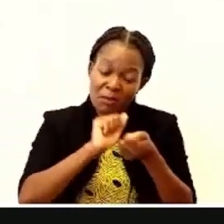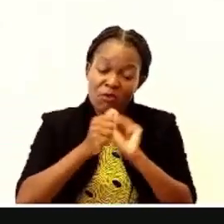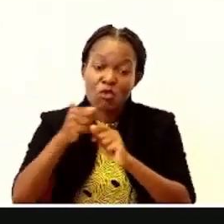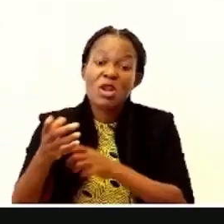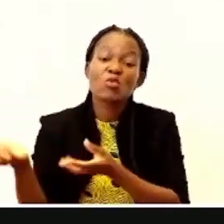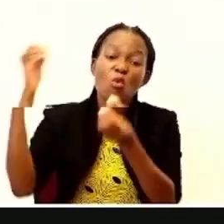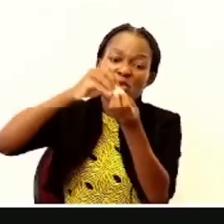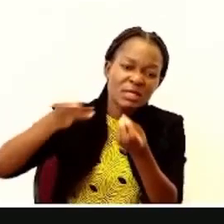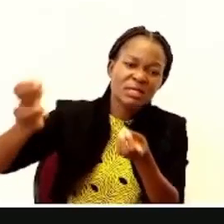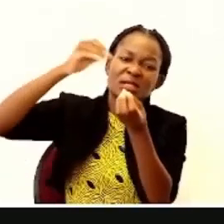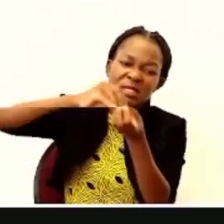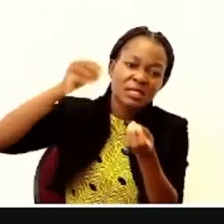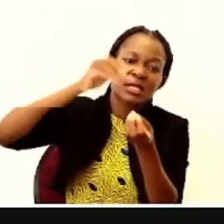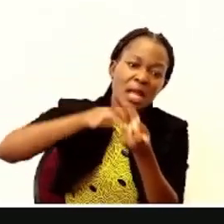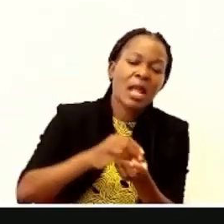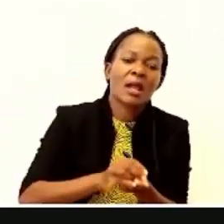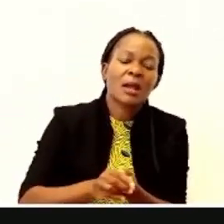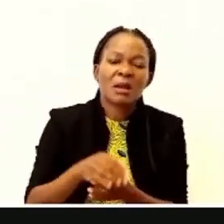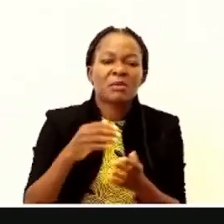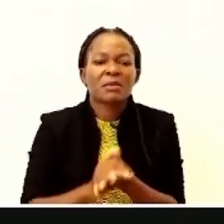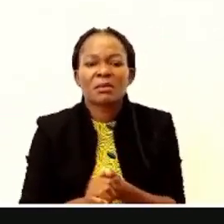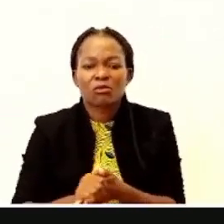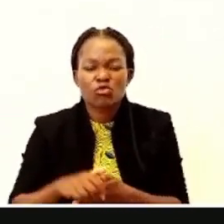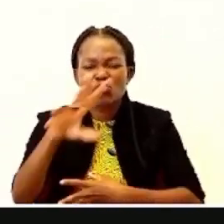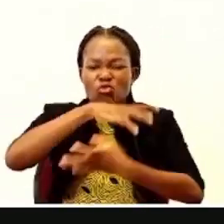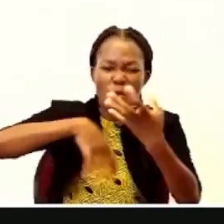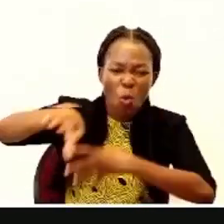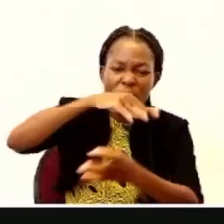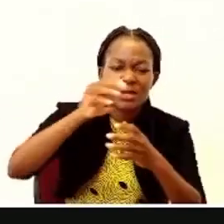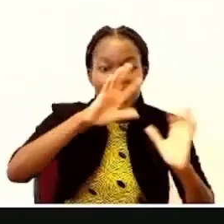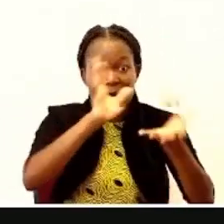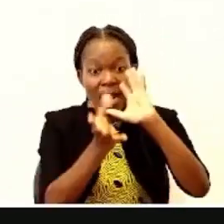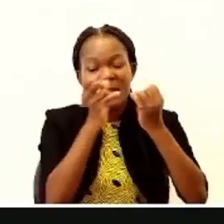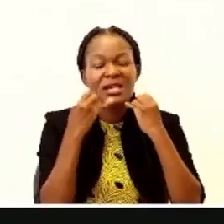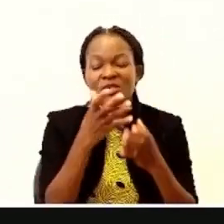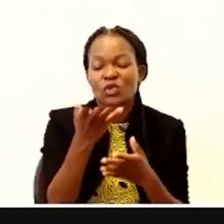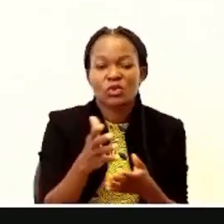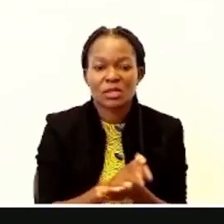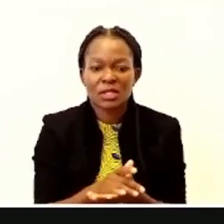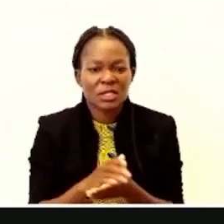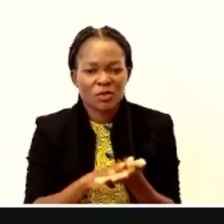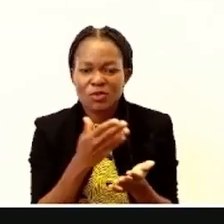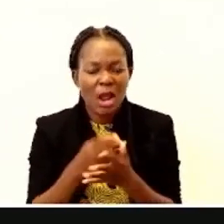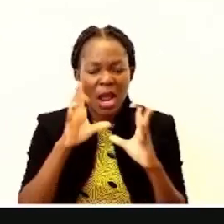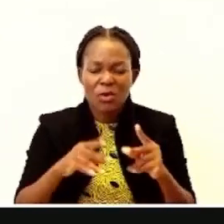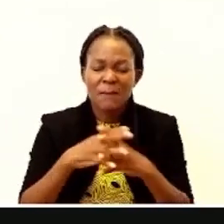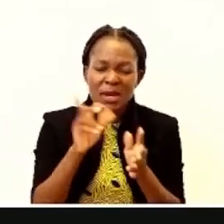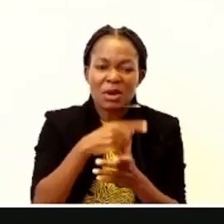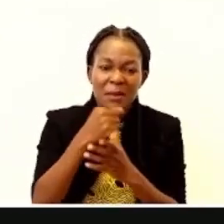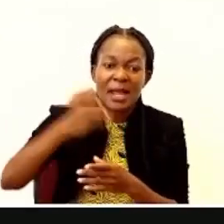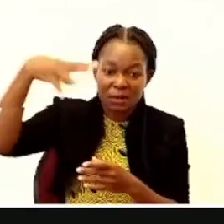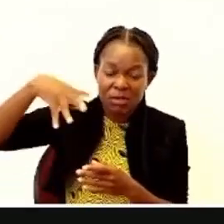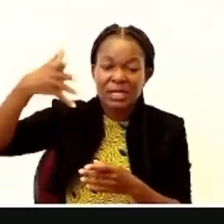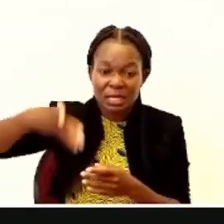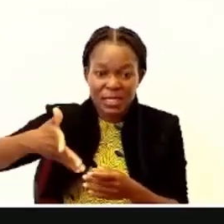of 1.5 degree, that is not going to deliver the energy access to the current 600 million people without energy access, is not going to